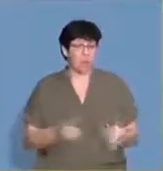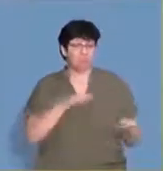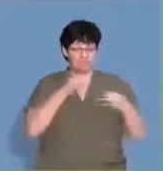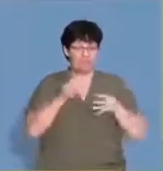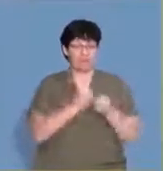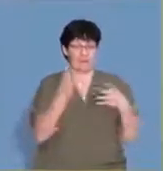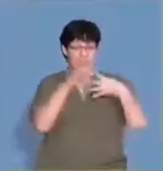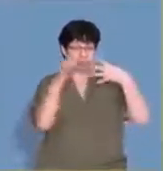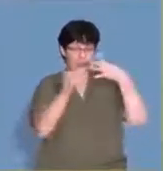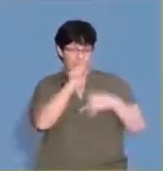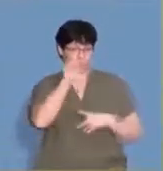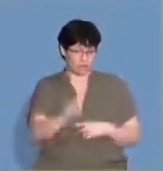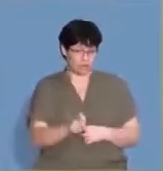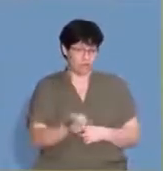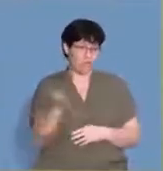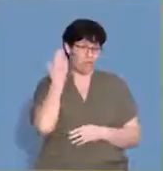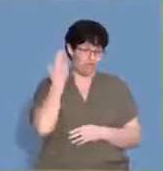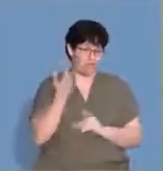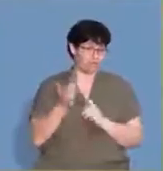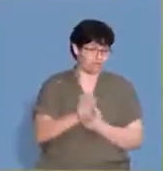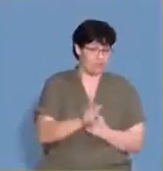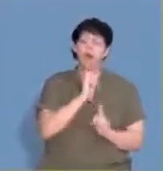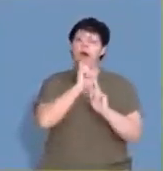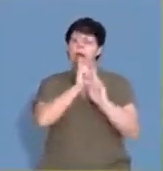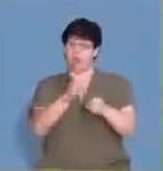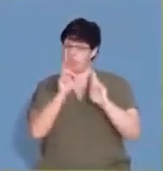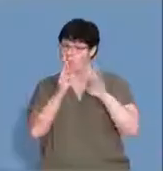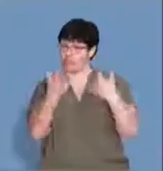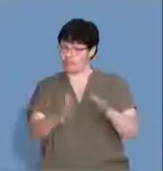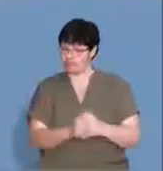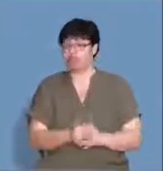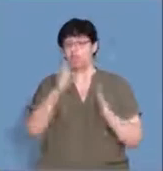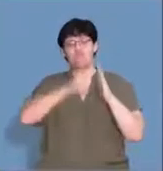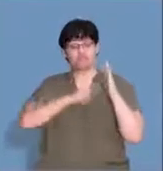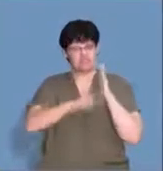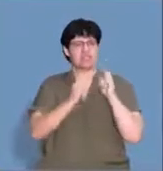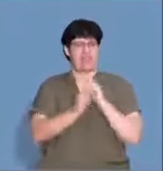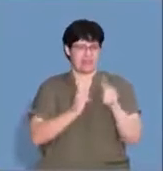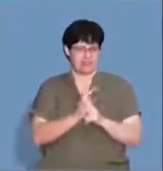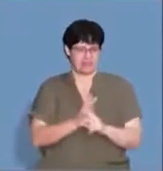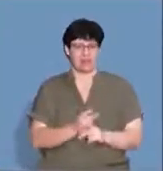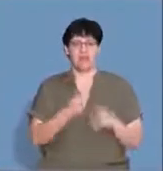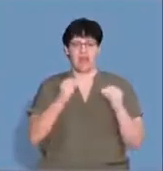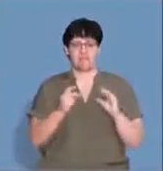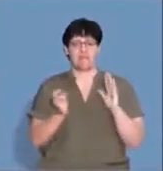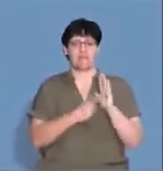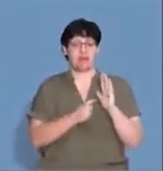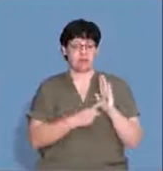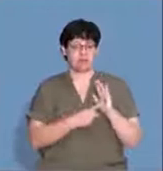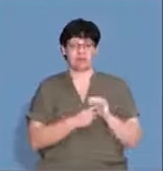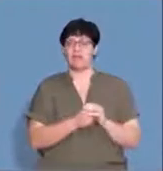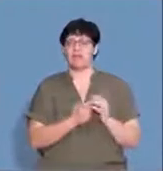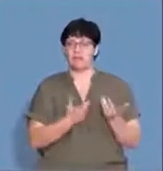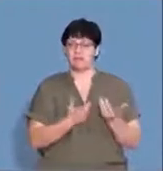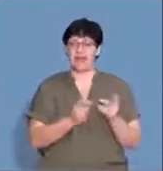the multiple choice question with you that I hope you've all answered. So let's read the question again. So we've got marks of 10